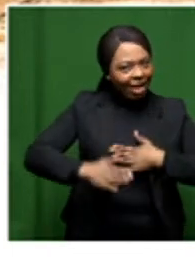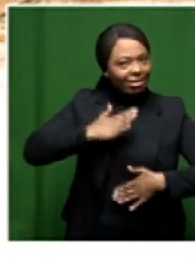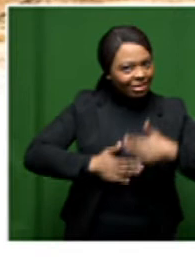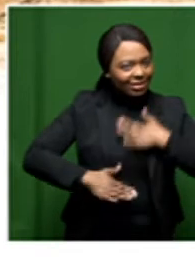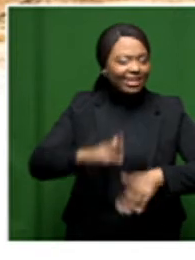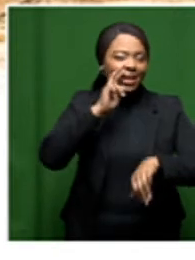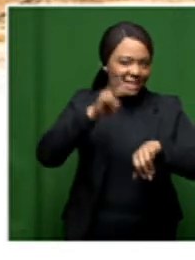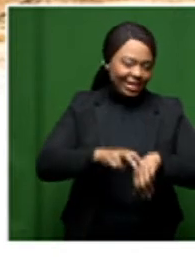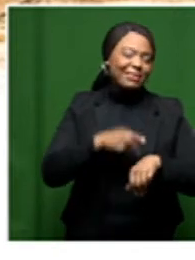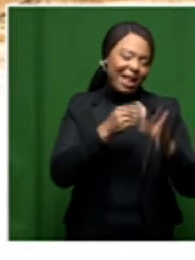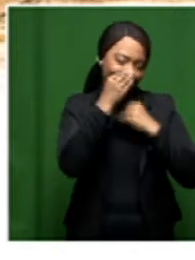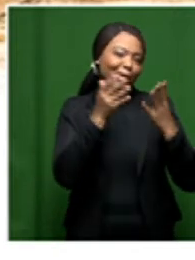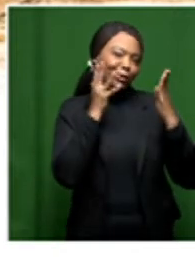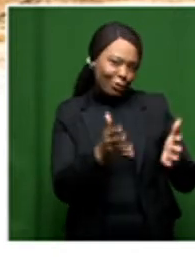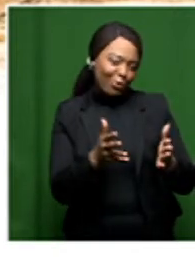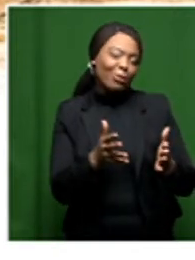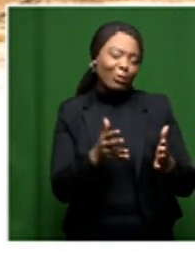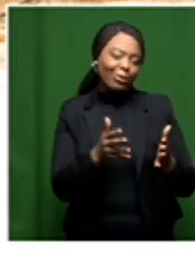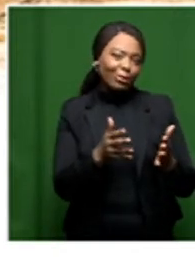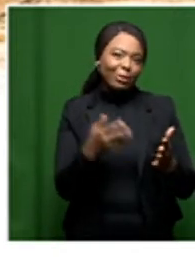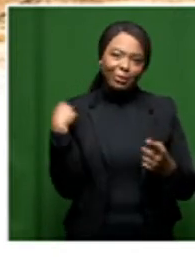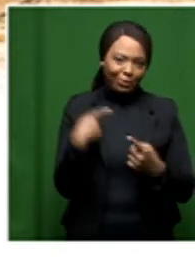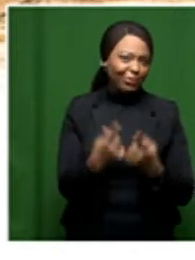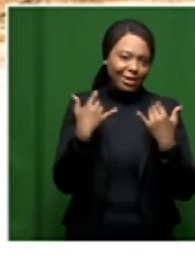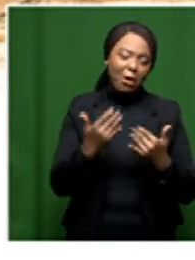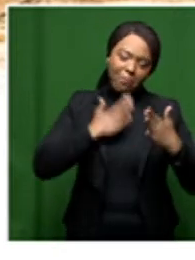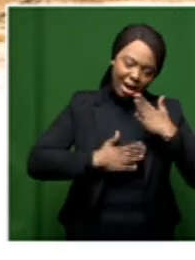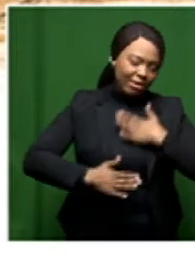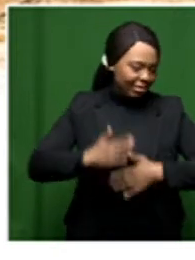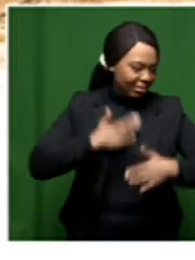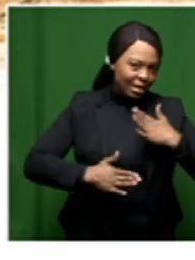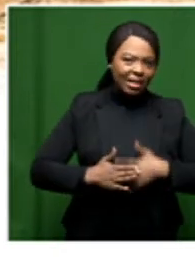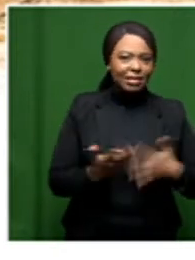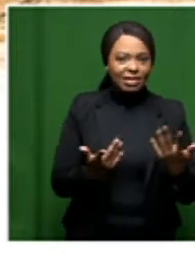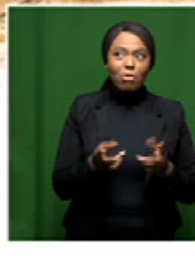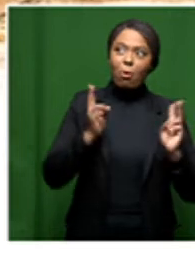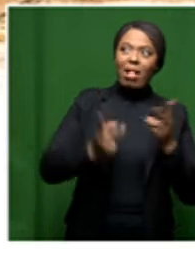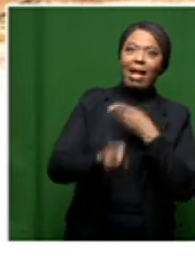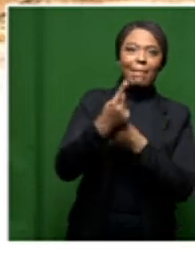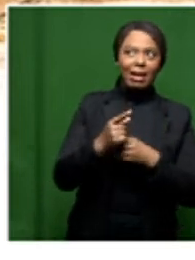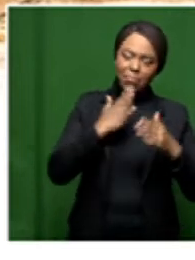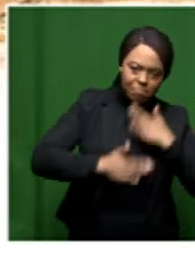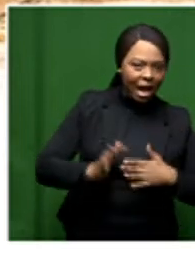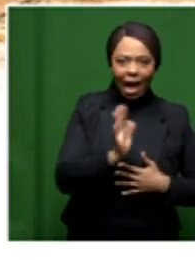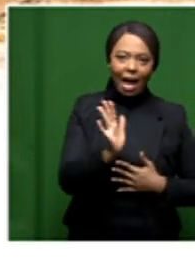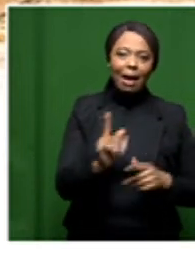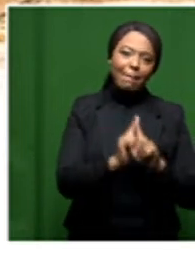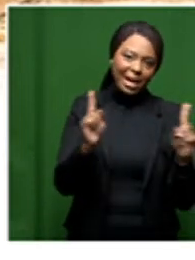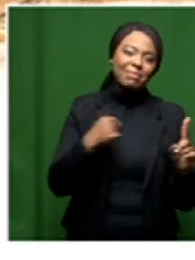that I learn to this day. It's patience doesn't come naturally, but yeah, I guess it's